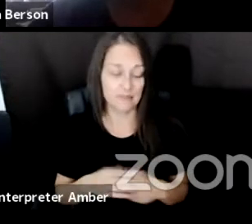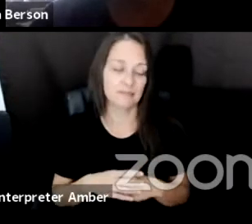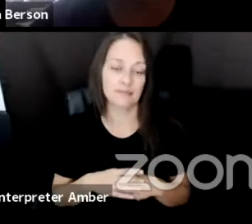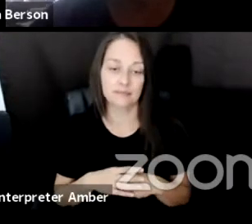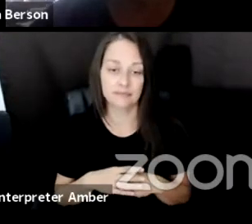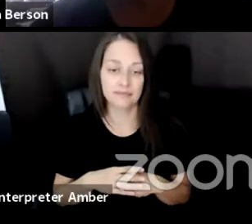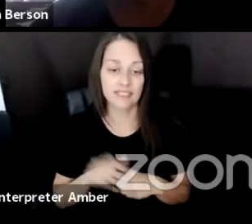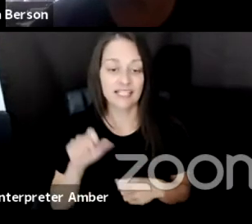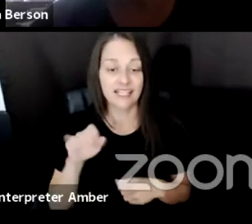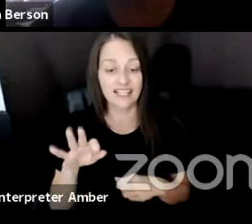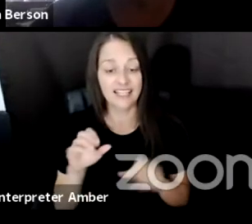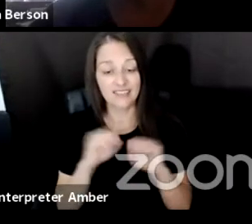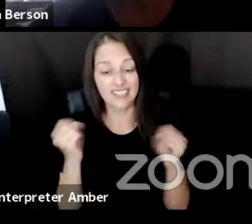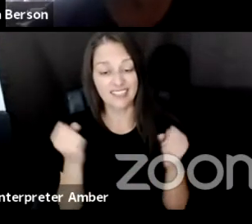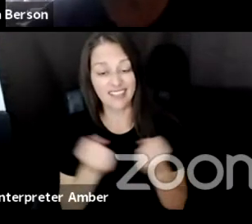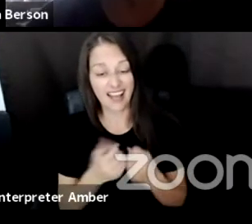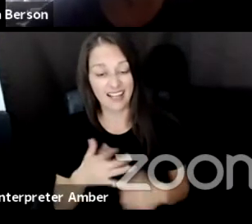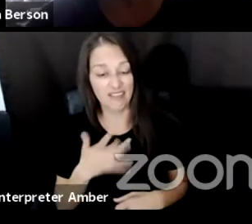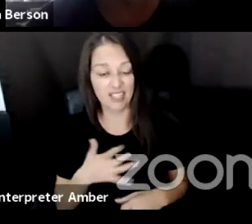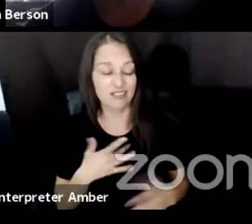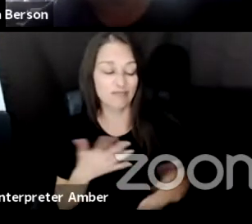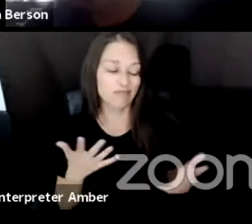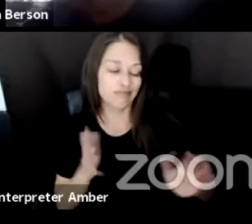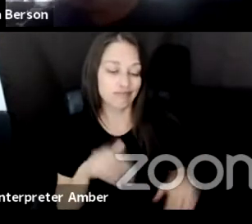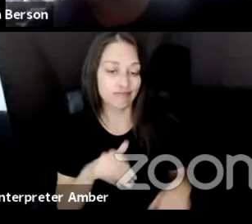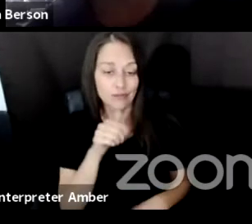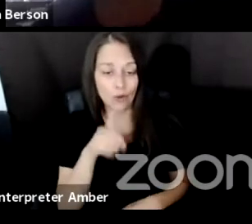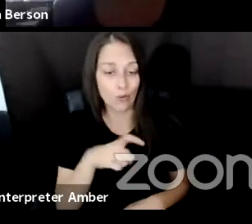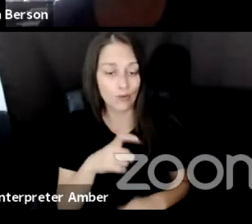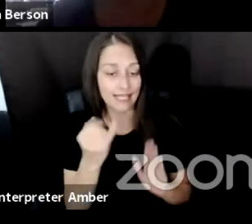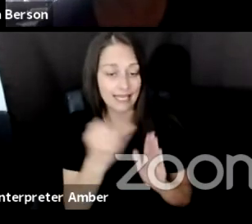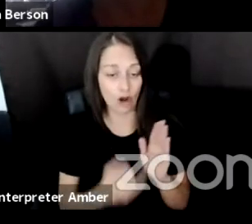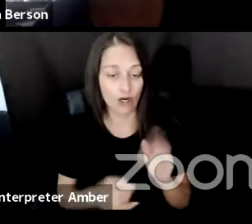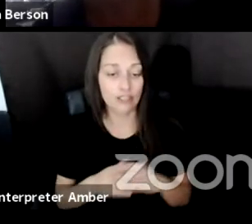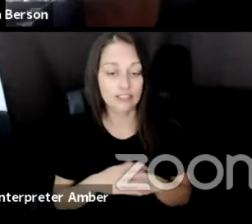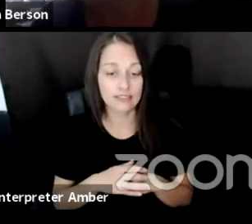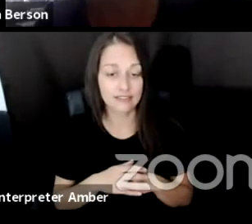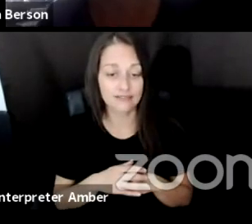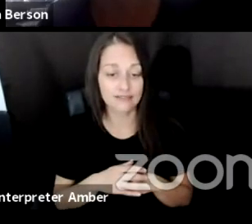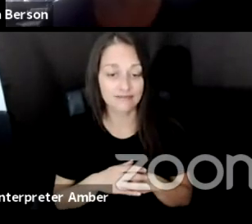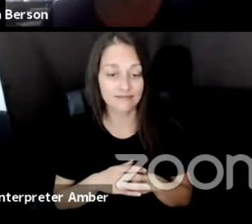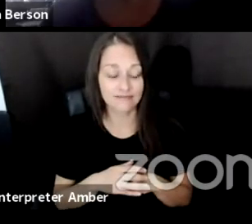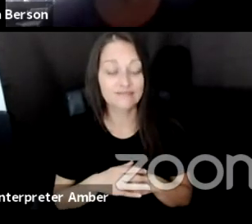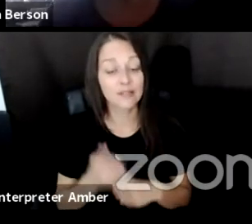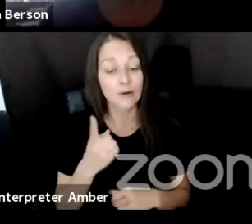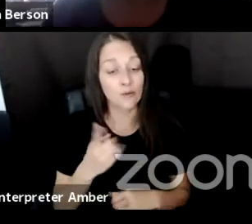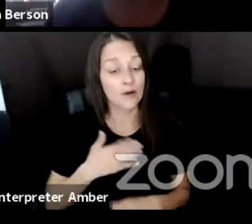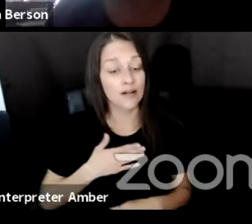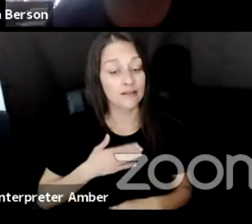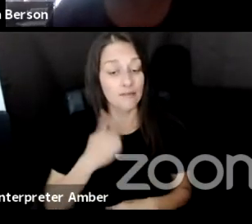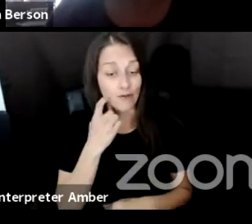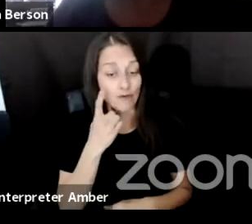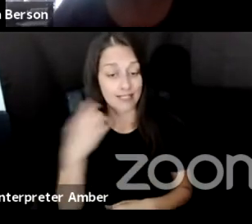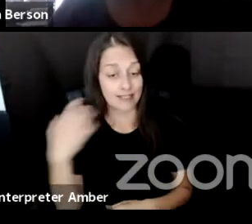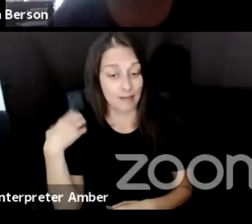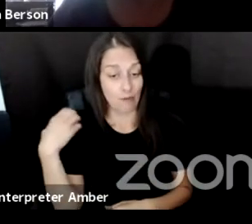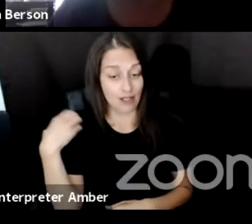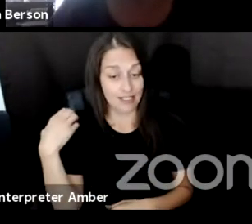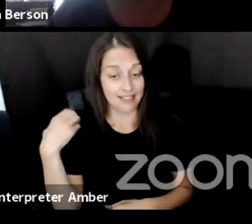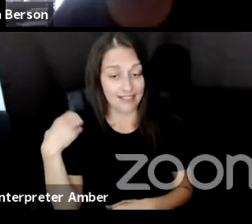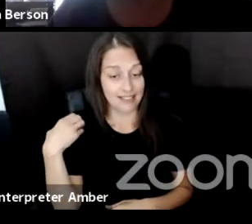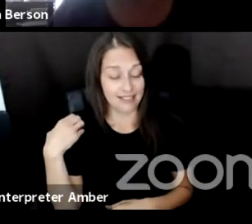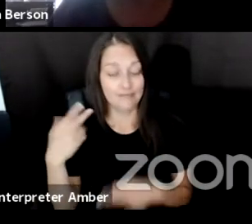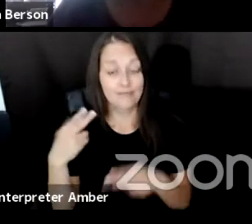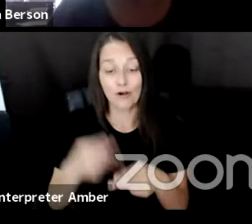as non-essential, one of my bosses recently, right before I left, called what I made